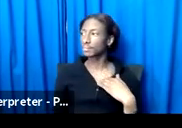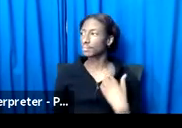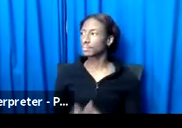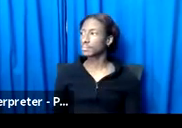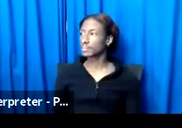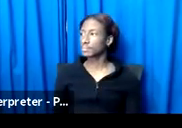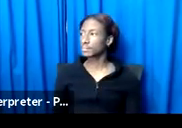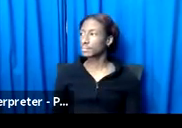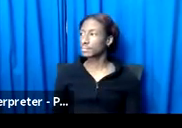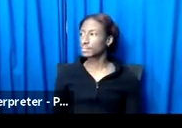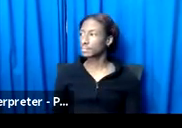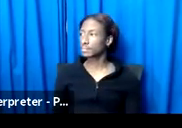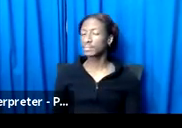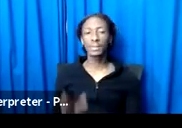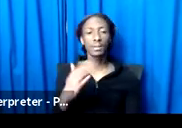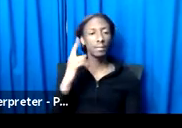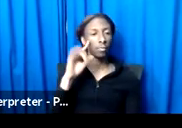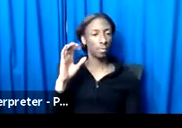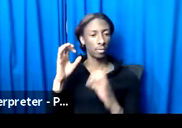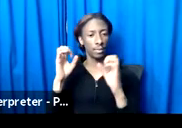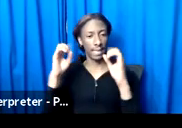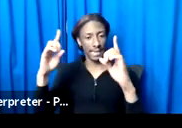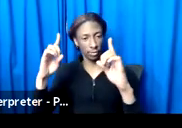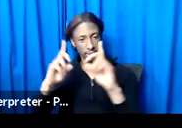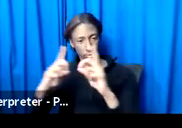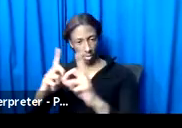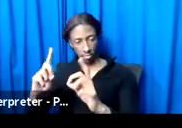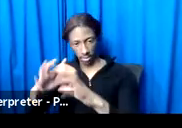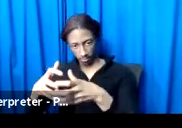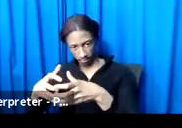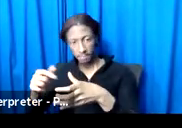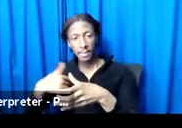And on the ed side, I think the last thing that I would add is